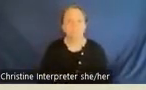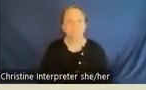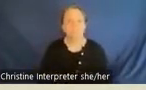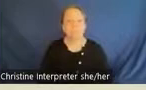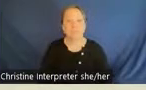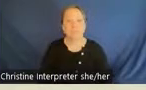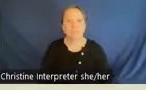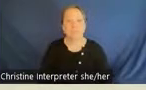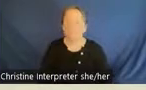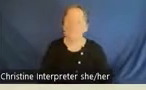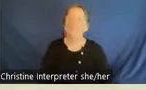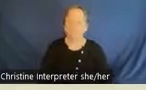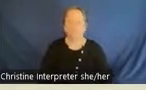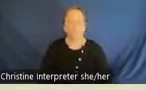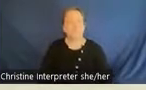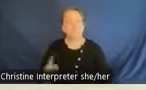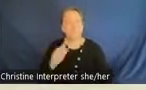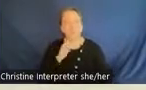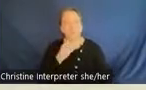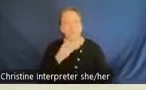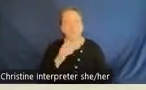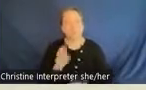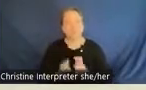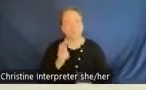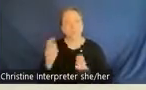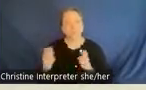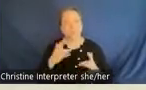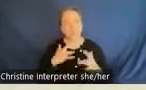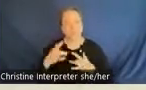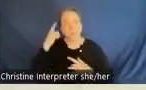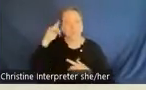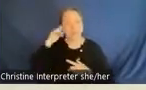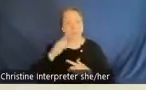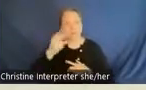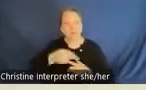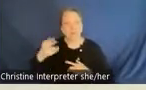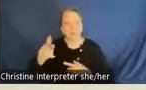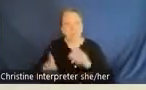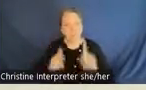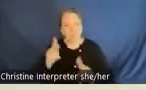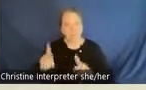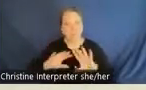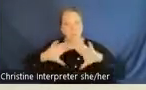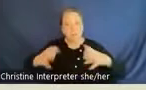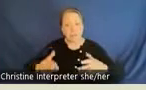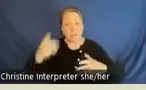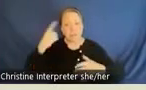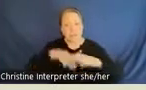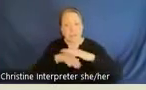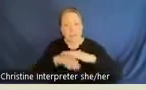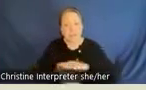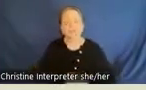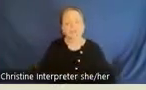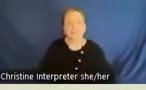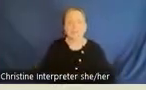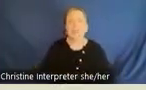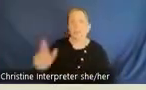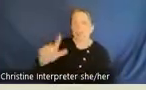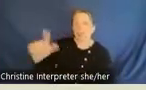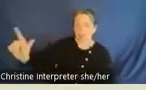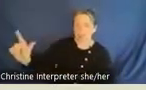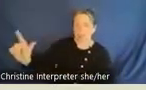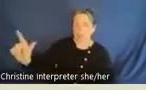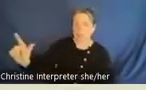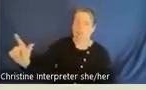But it definitely is a huge concern for the deaf and hard of hearing population to have access. You know, landlords, you know, that it's